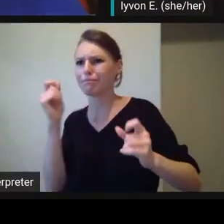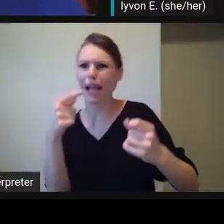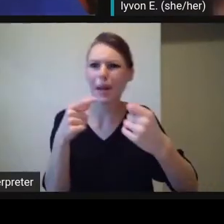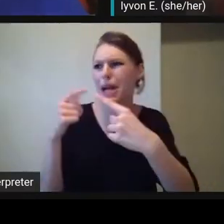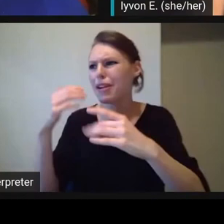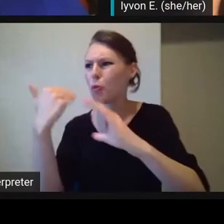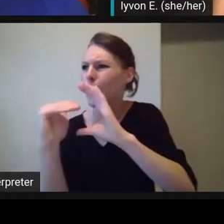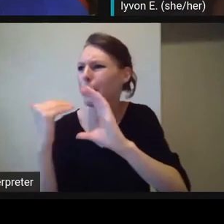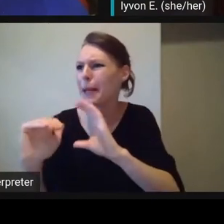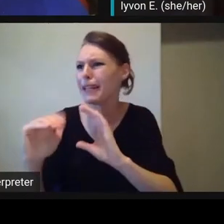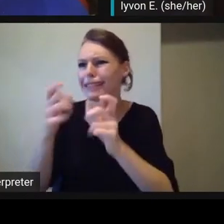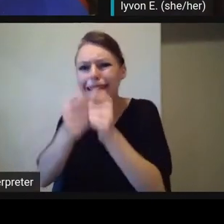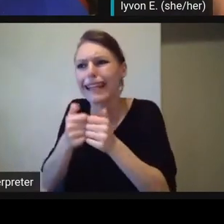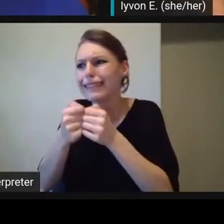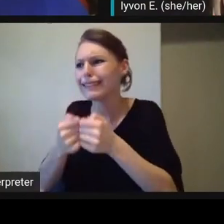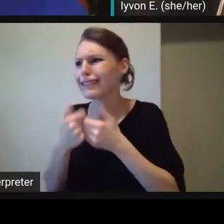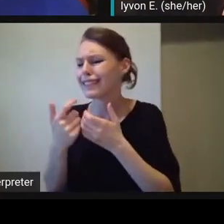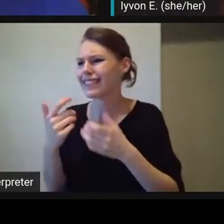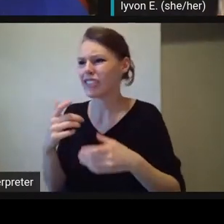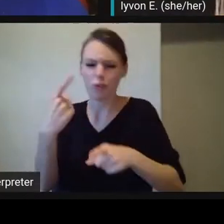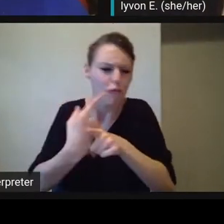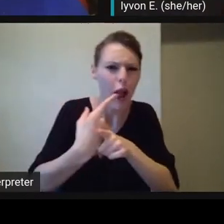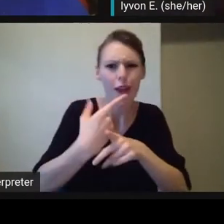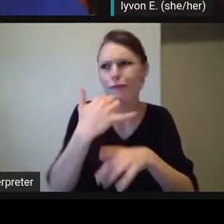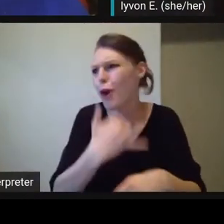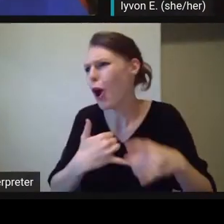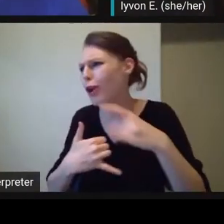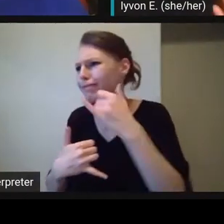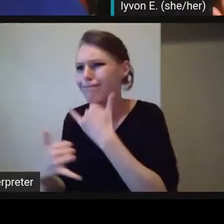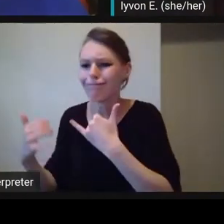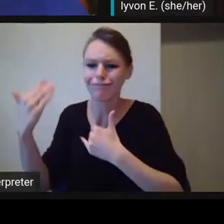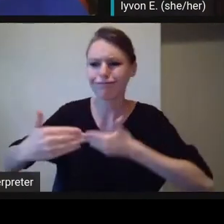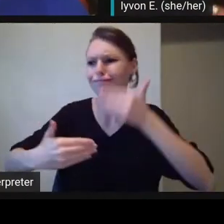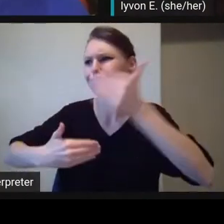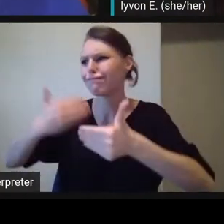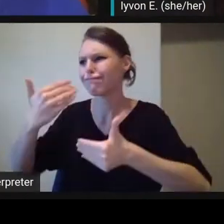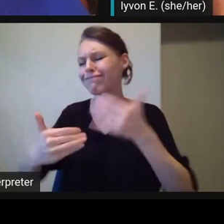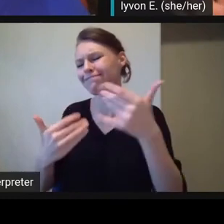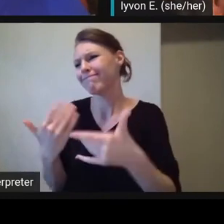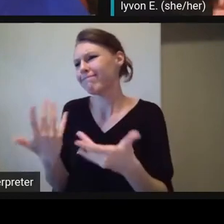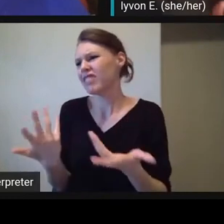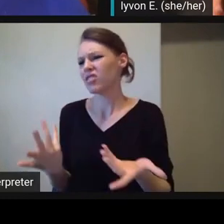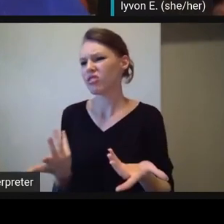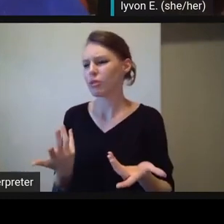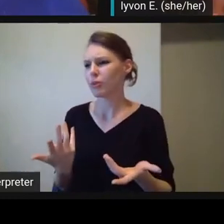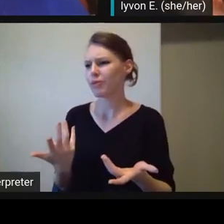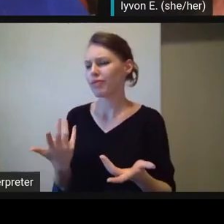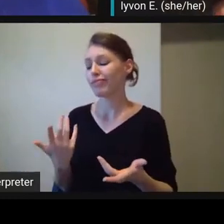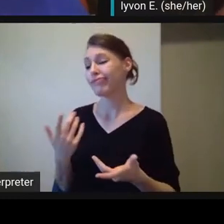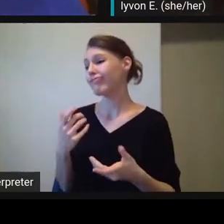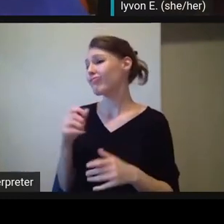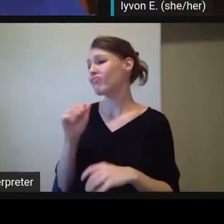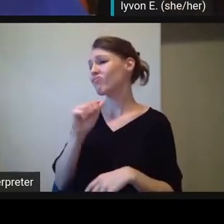100 emails a day and going like, that's not right. This is right. Let's move this forward. Sometimes you just need the other tip I